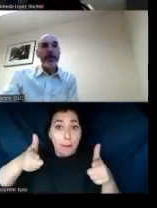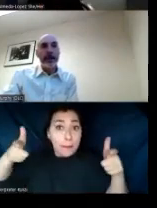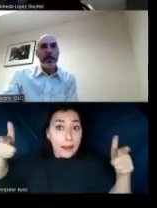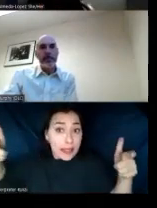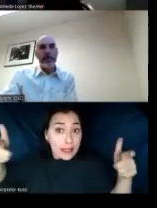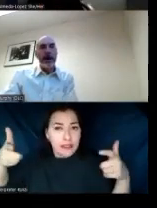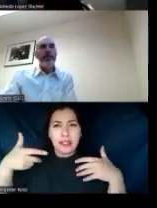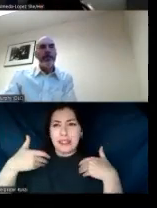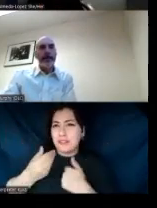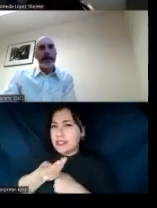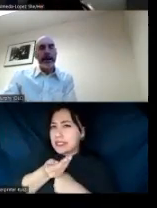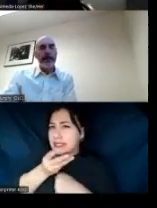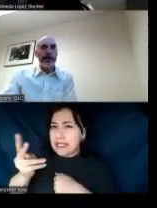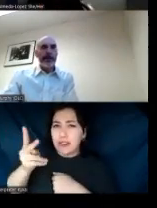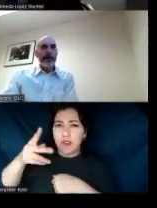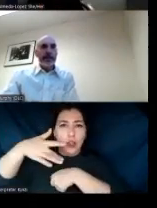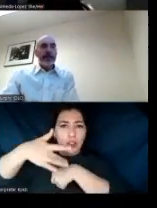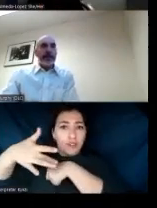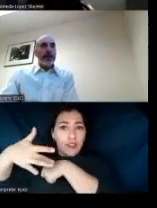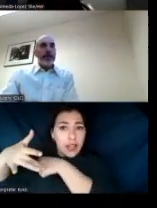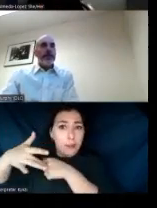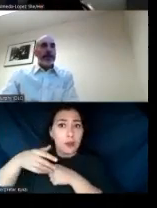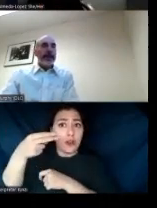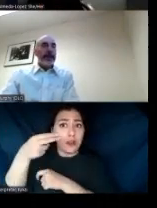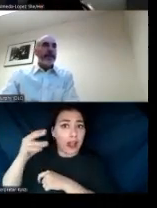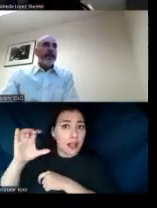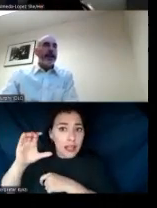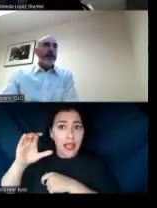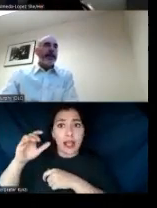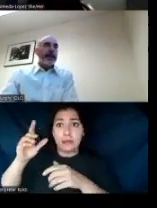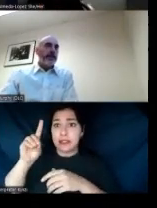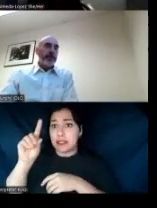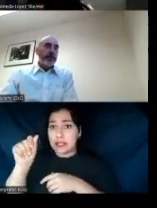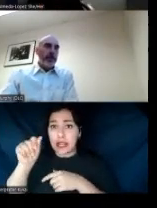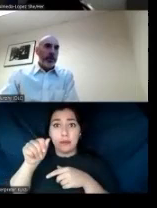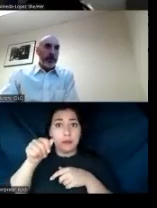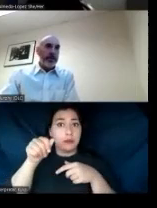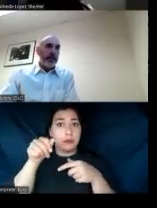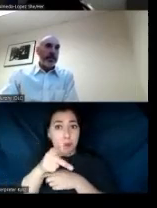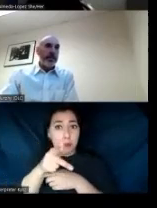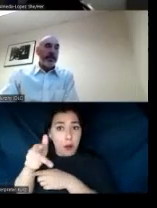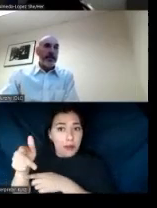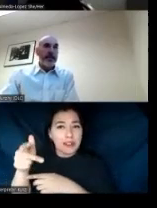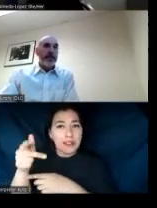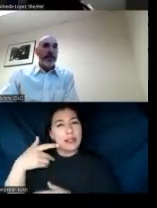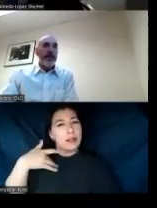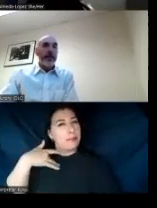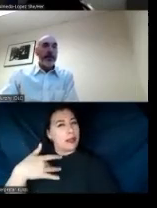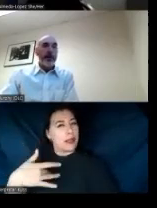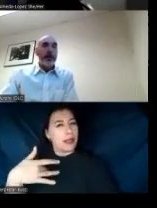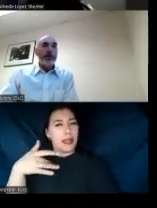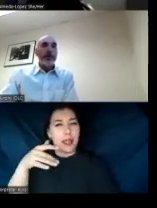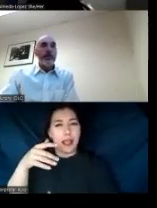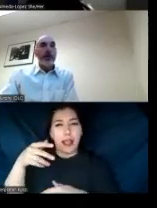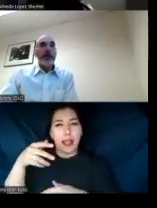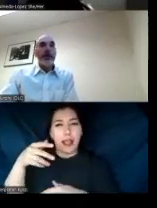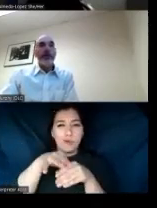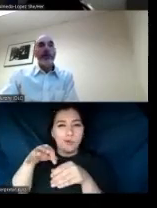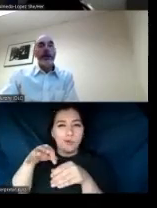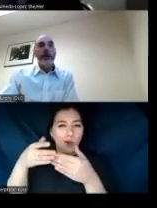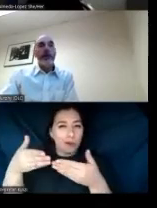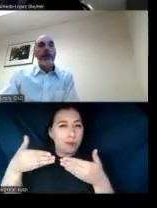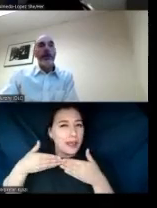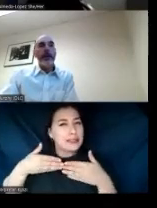It's probably not going to be the case that you encounter a polling place that has a very large